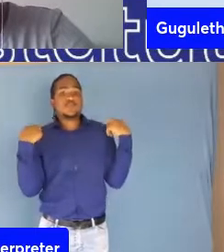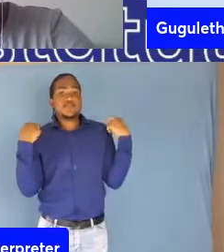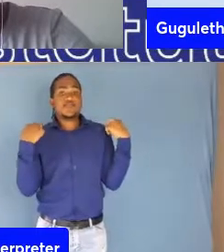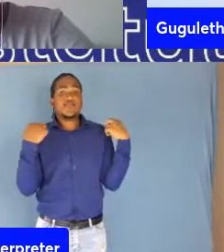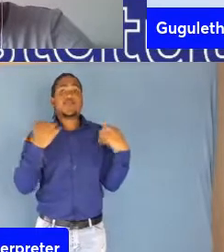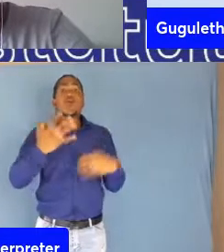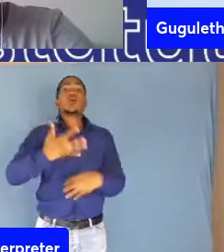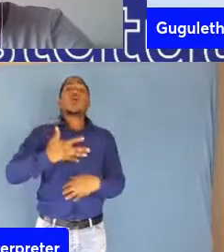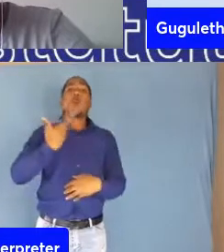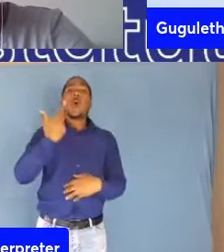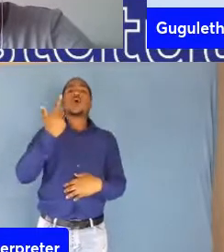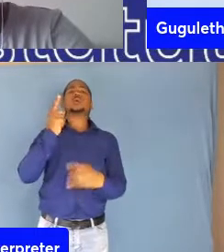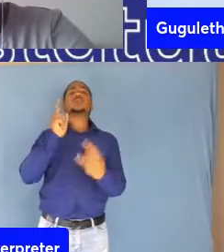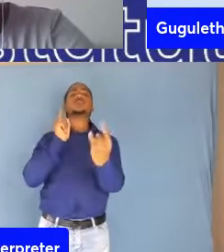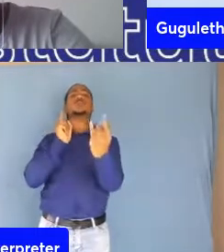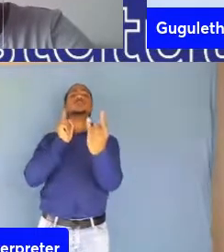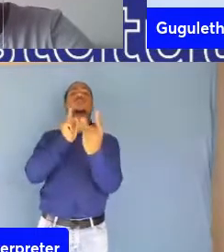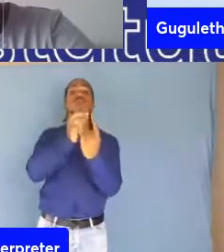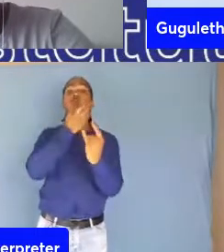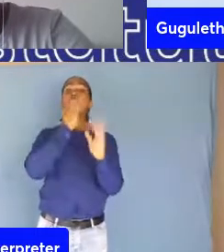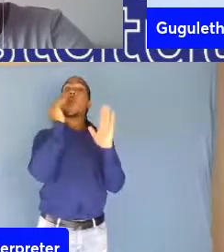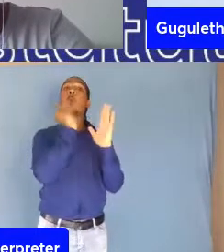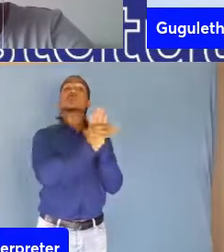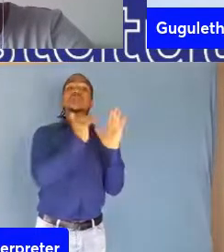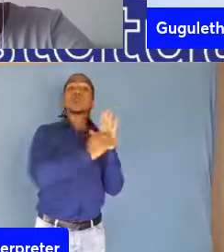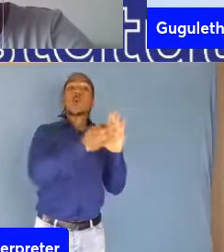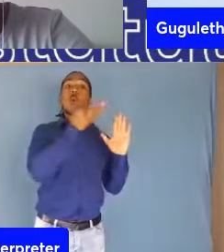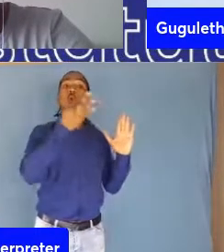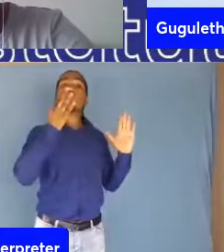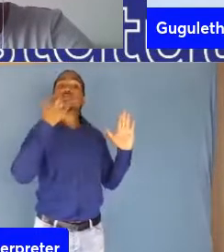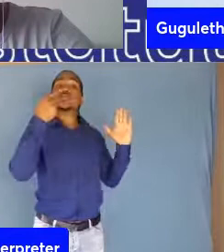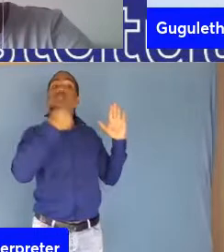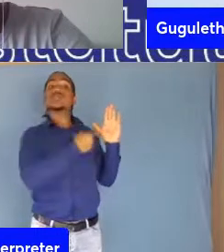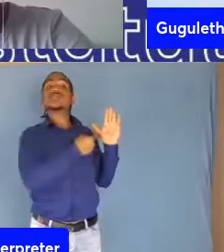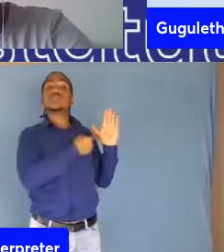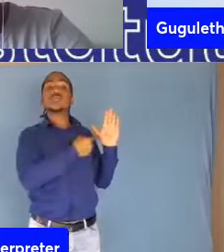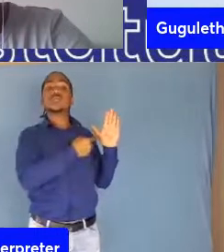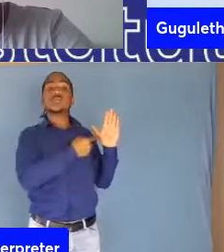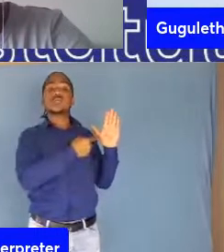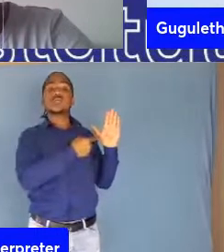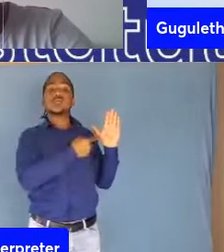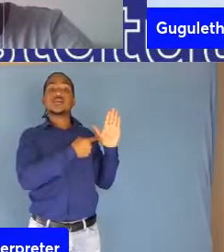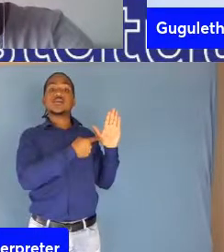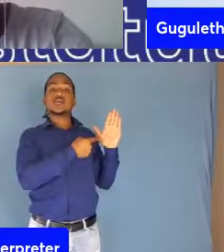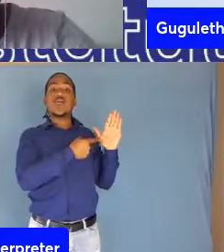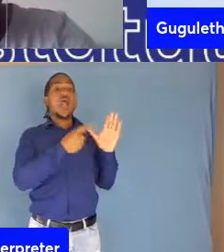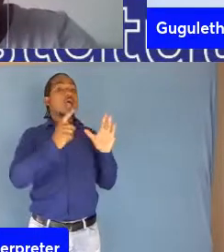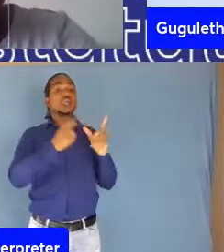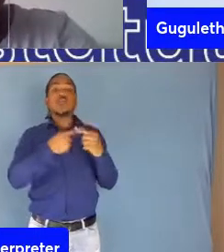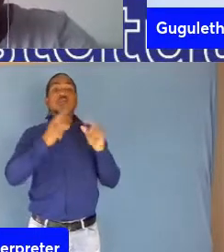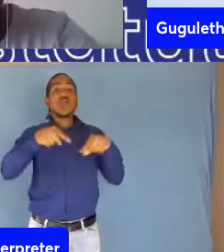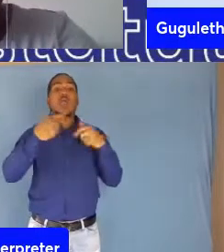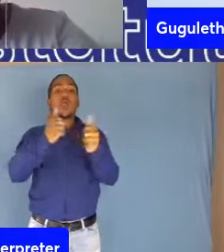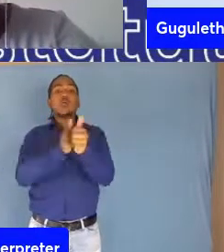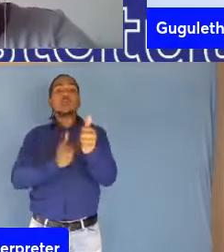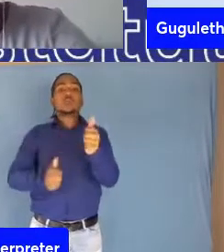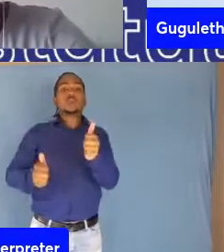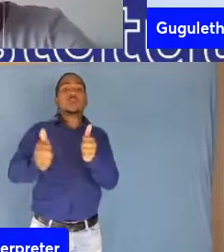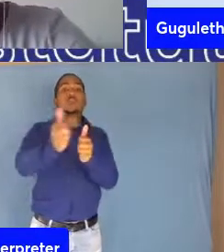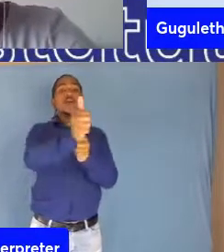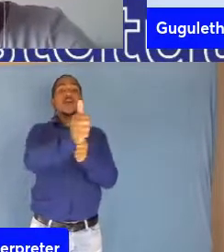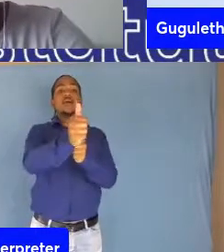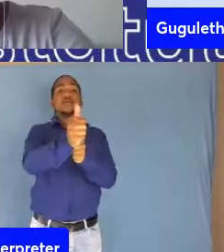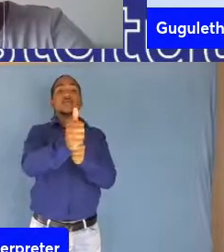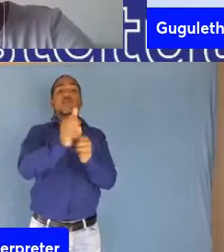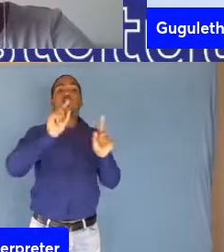and it umthetho uthi, and you can't pass that, you can't pass